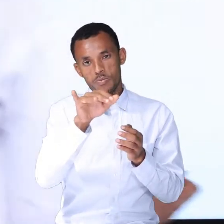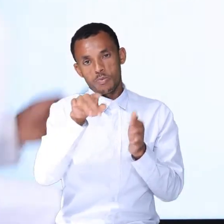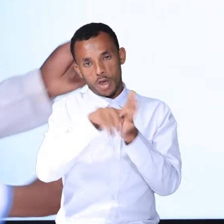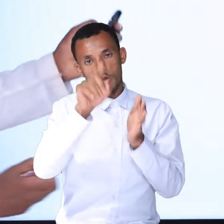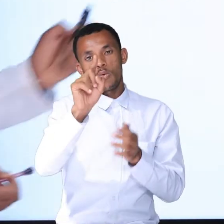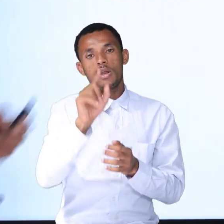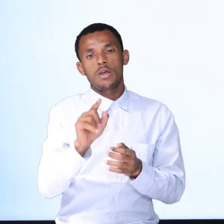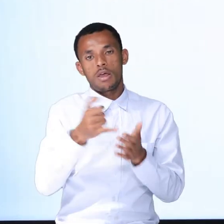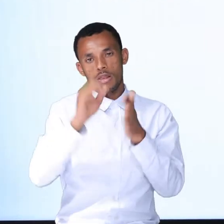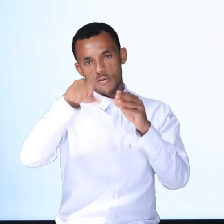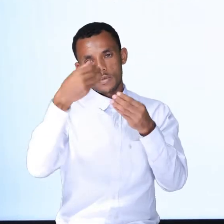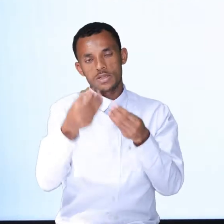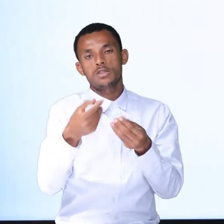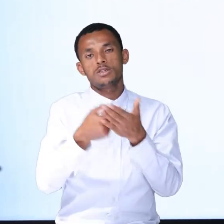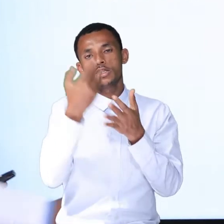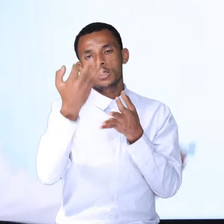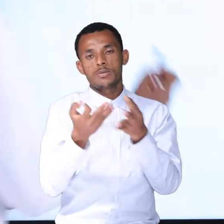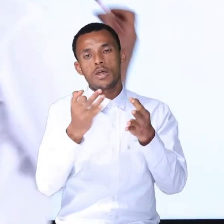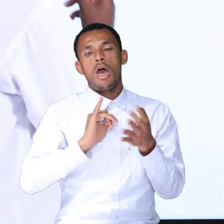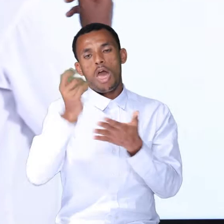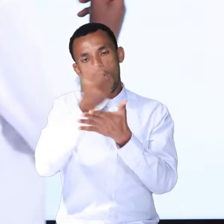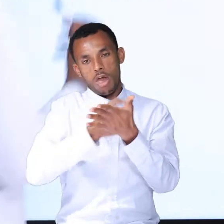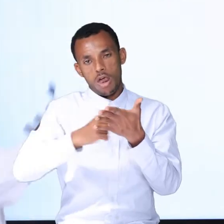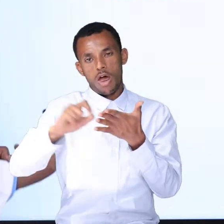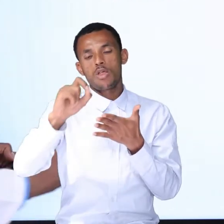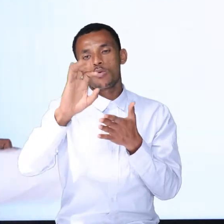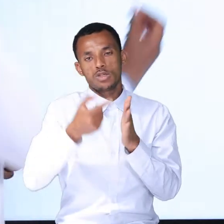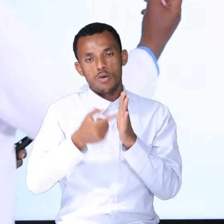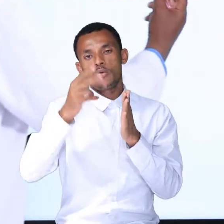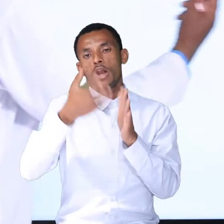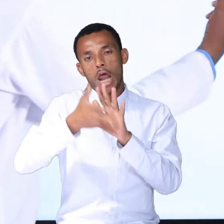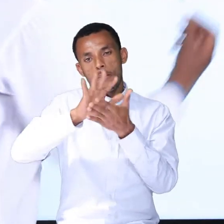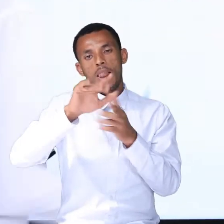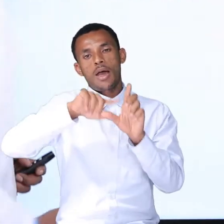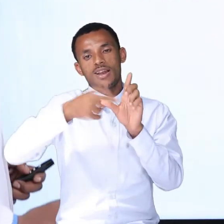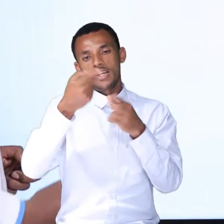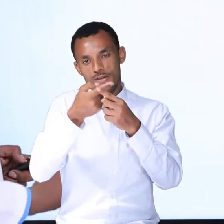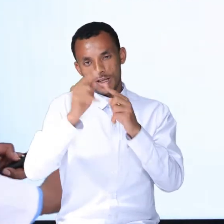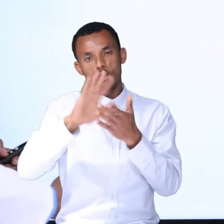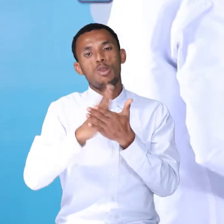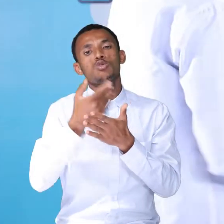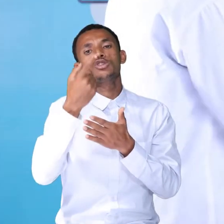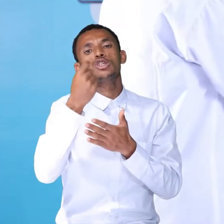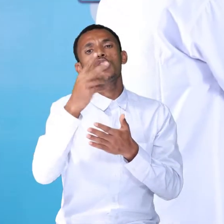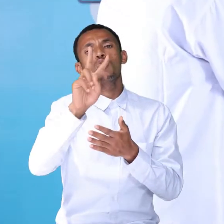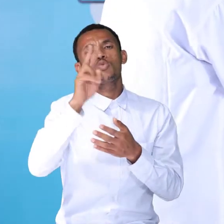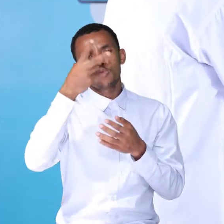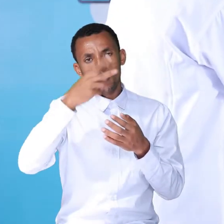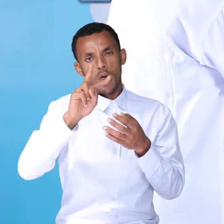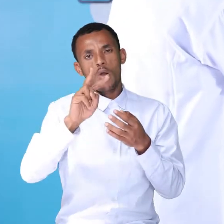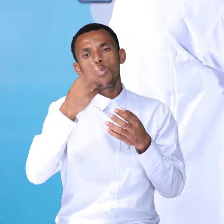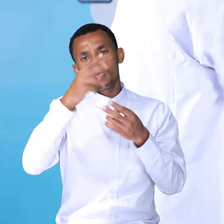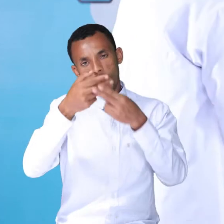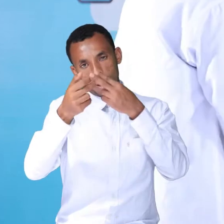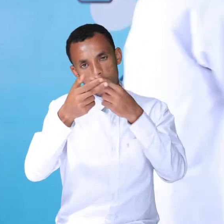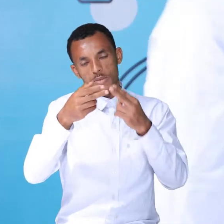1, which gives that given expression. So I may write cosine of double angle as the difference between the two squares, or twice